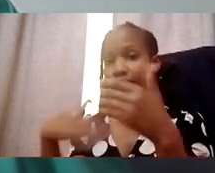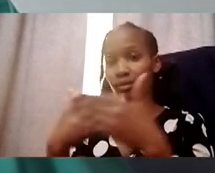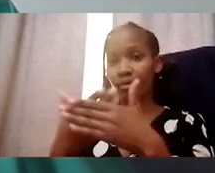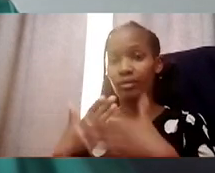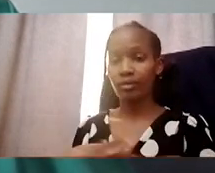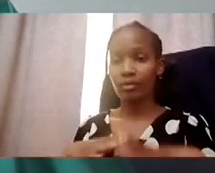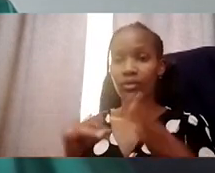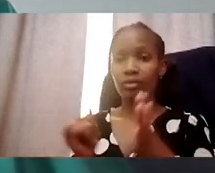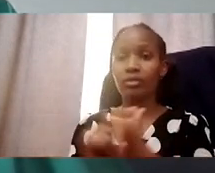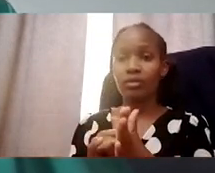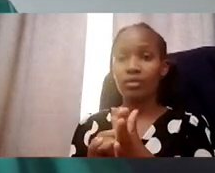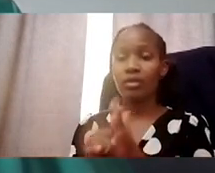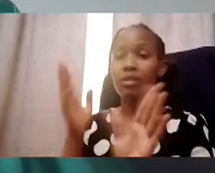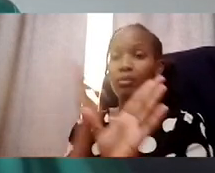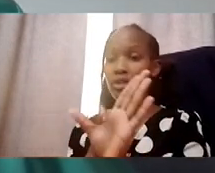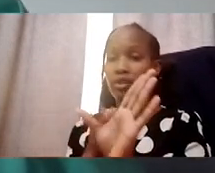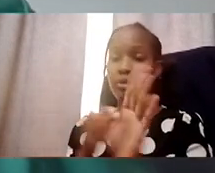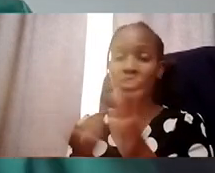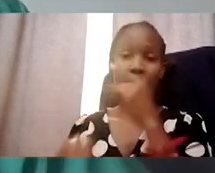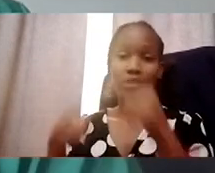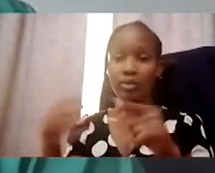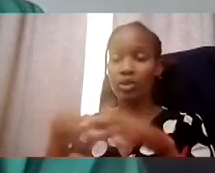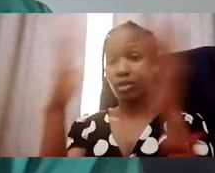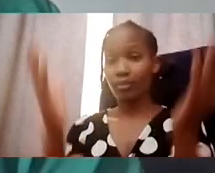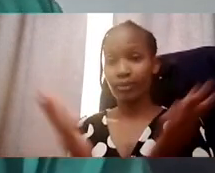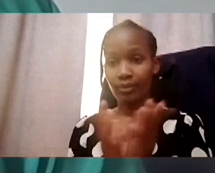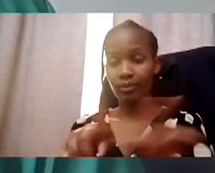take part in competitions across the world. But we've also had the